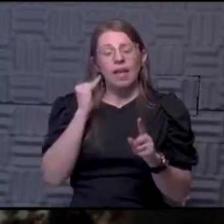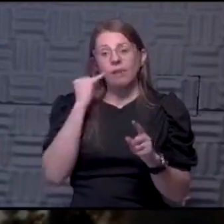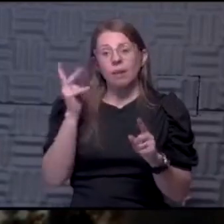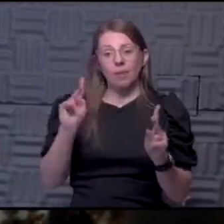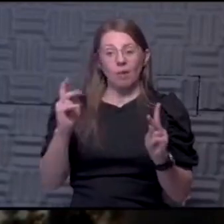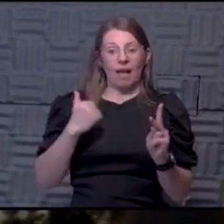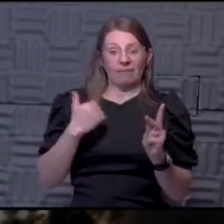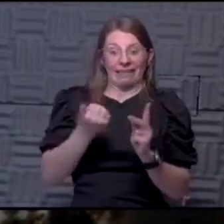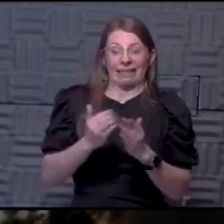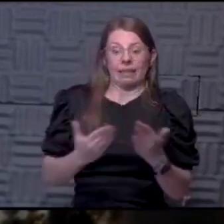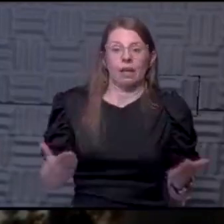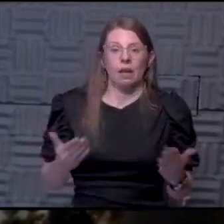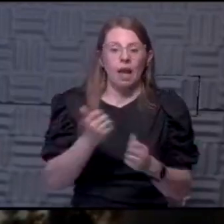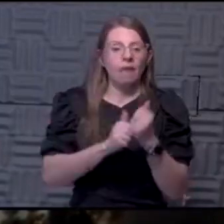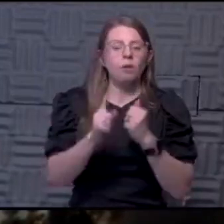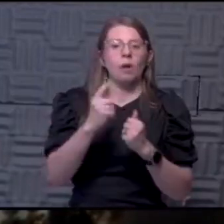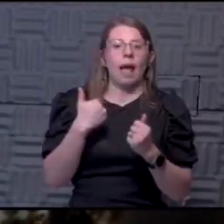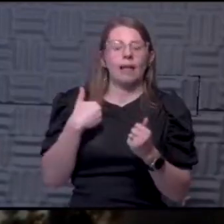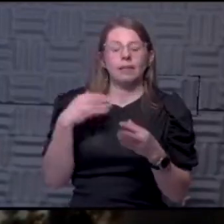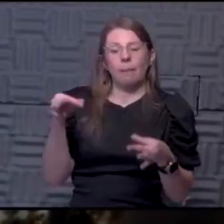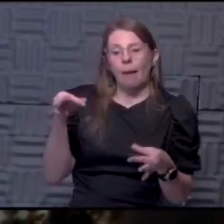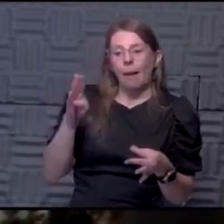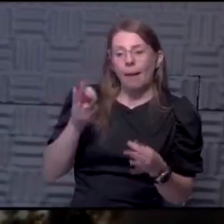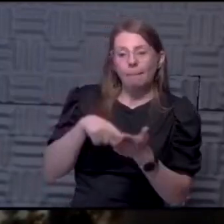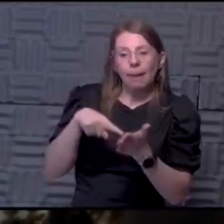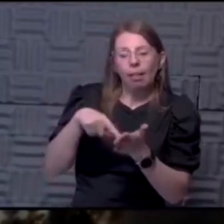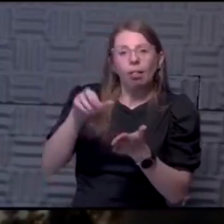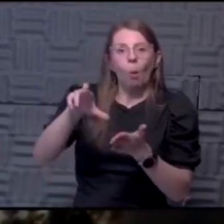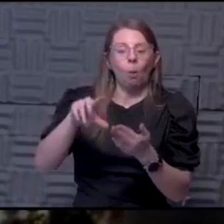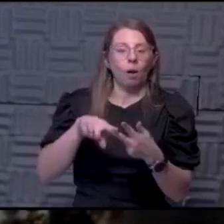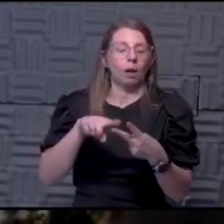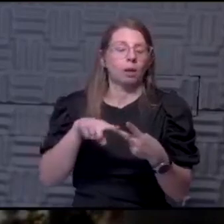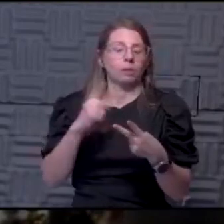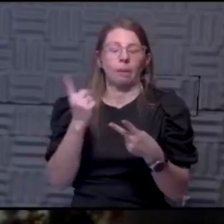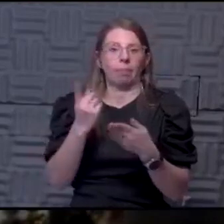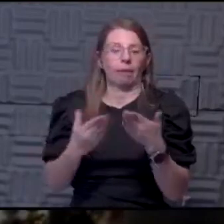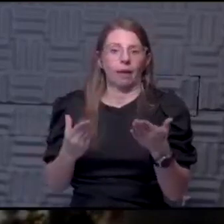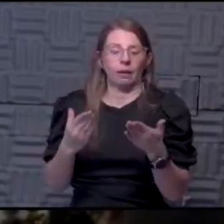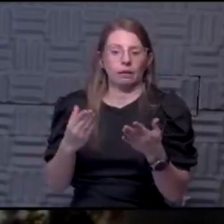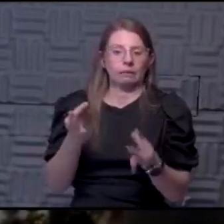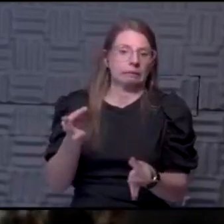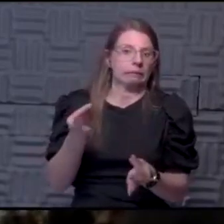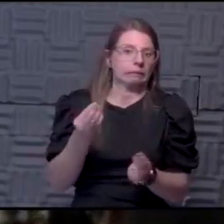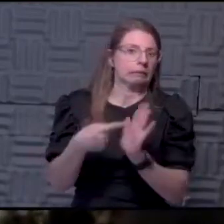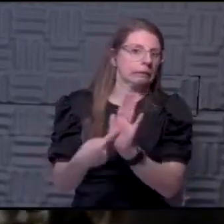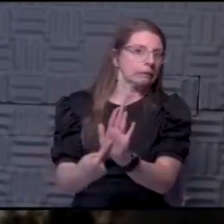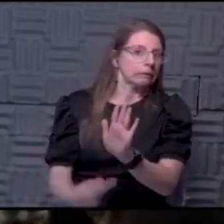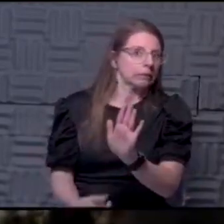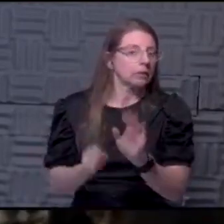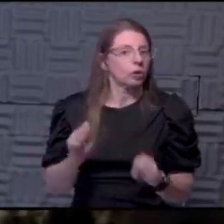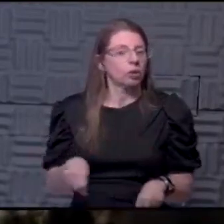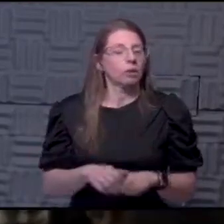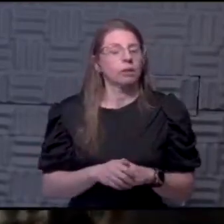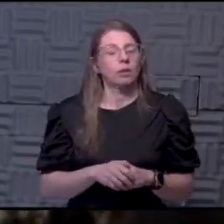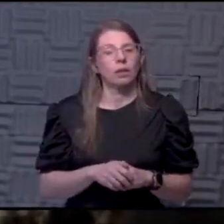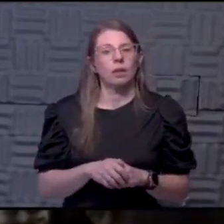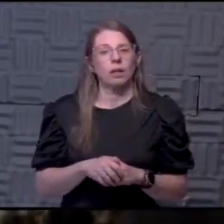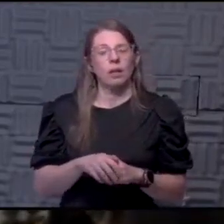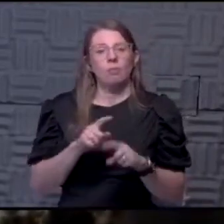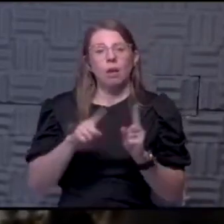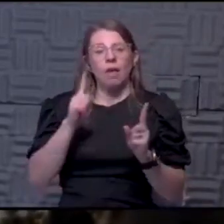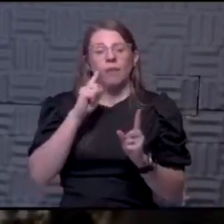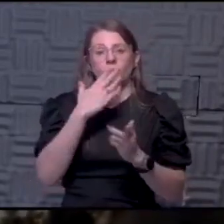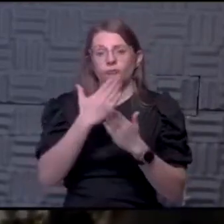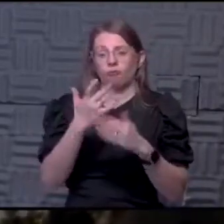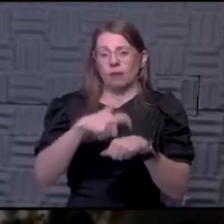mean, everybody's got a bill or something they can hang on to. I would think that it would be, but I think it would be a really good time